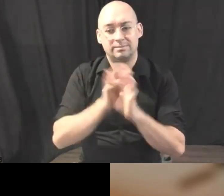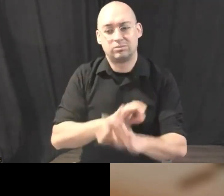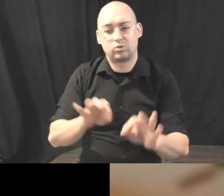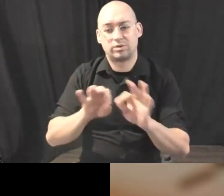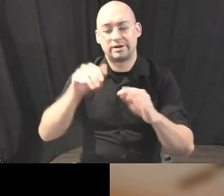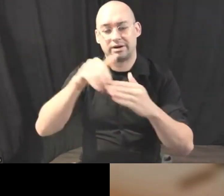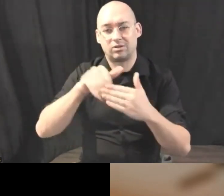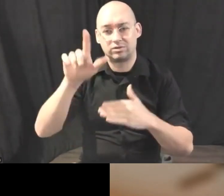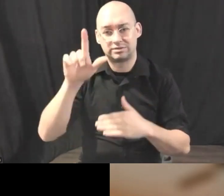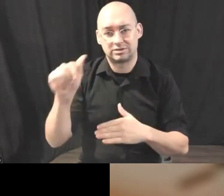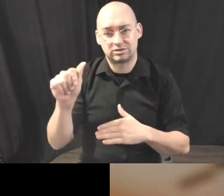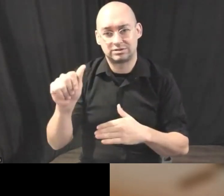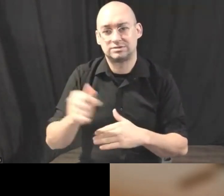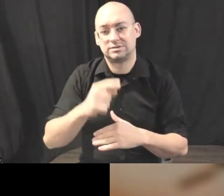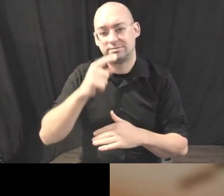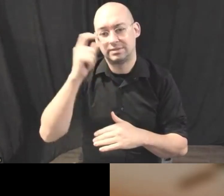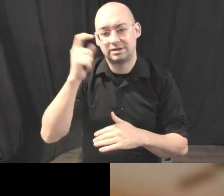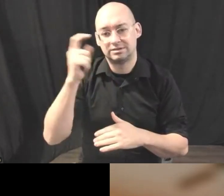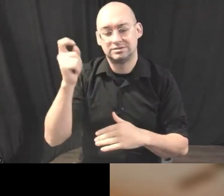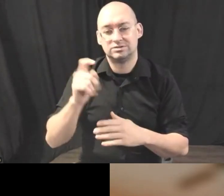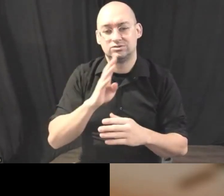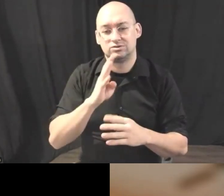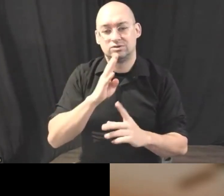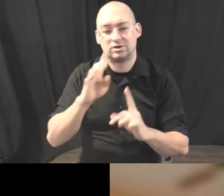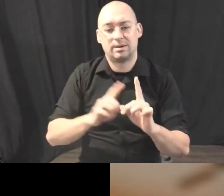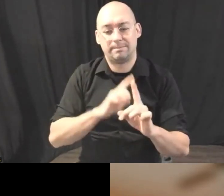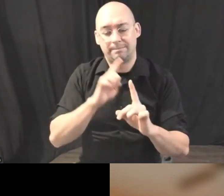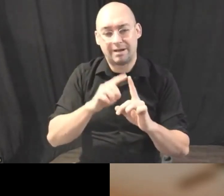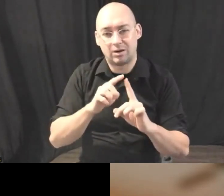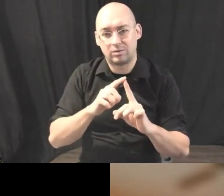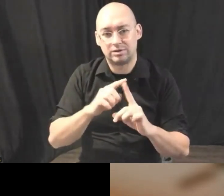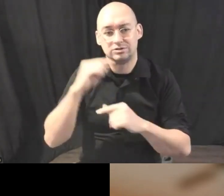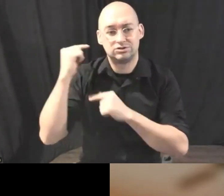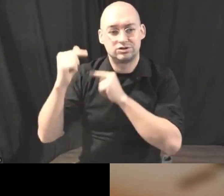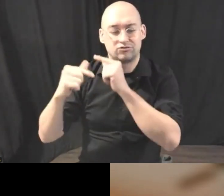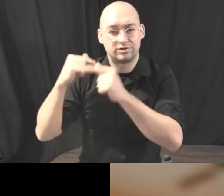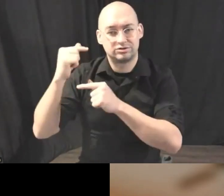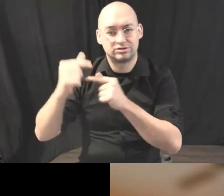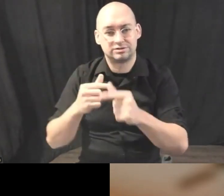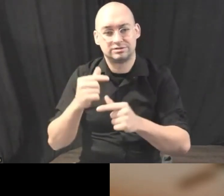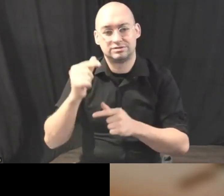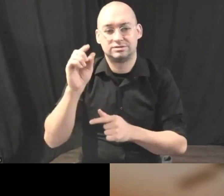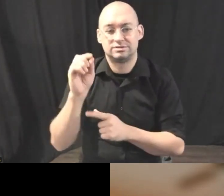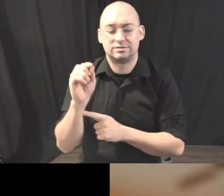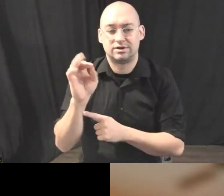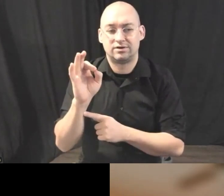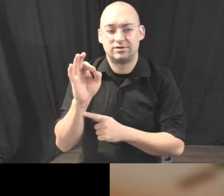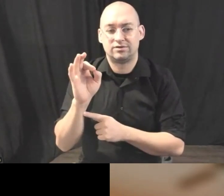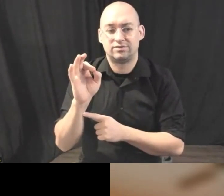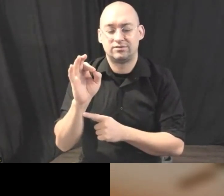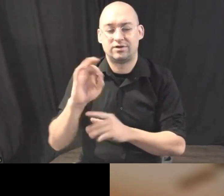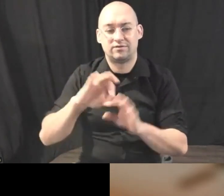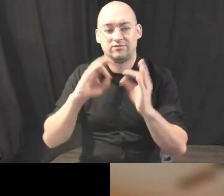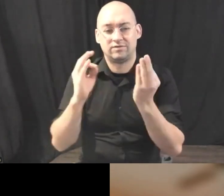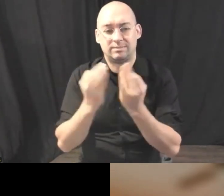Angeles because we're talking about you know, generations of families who've lost